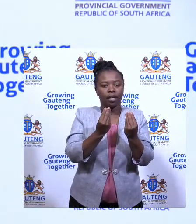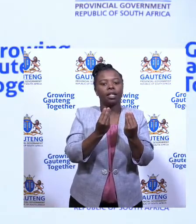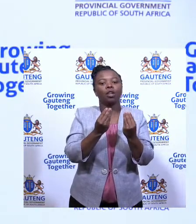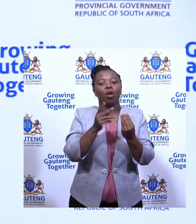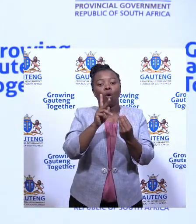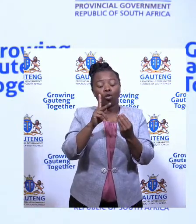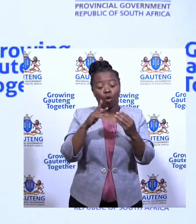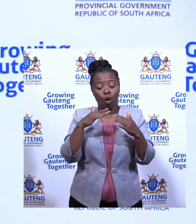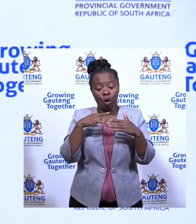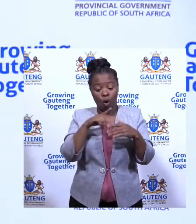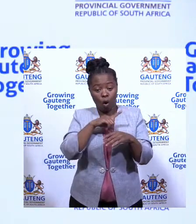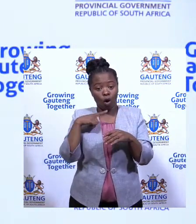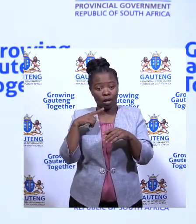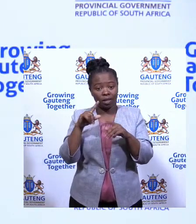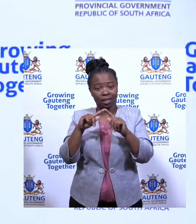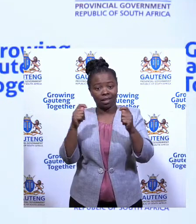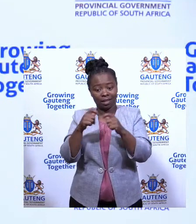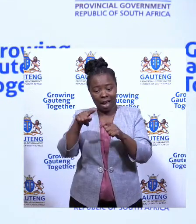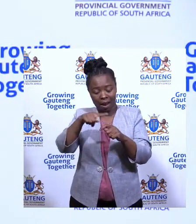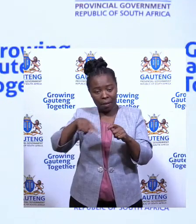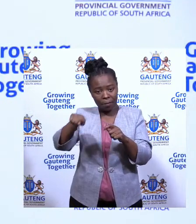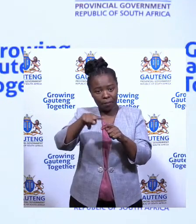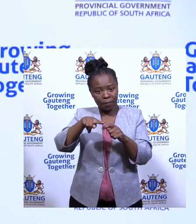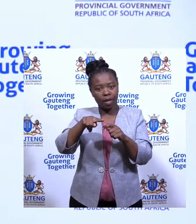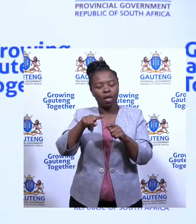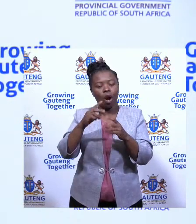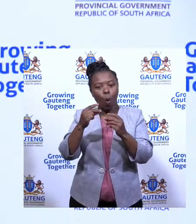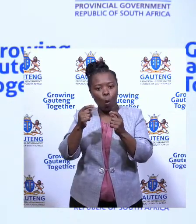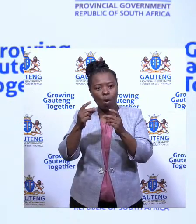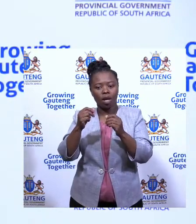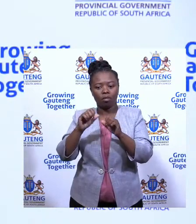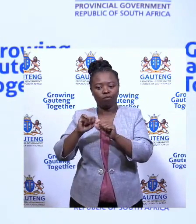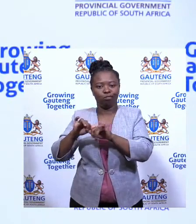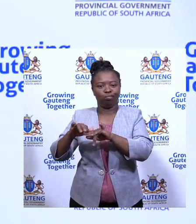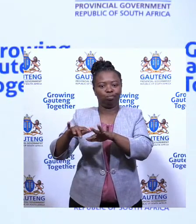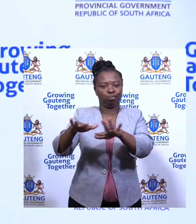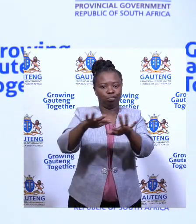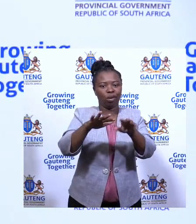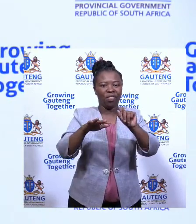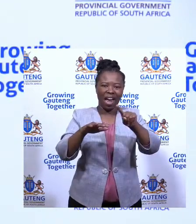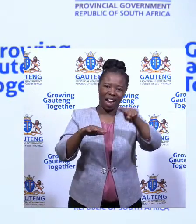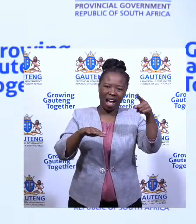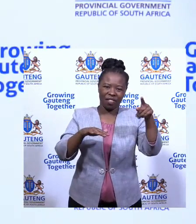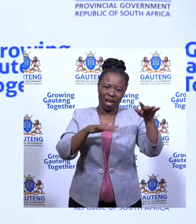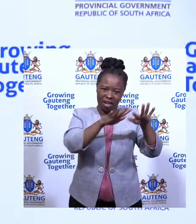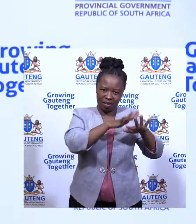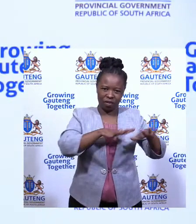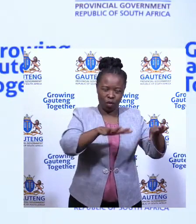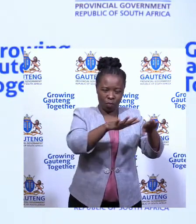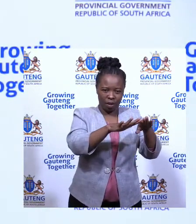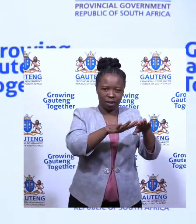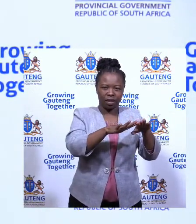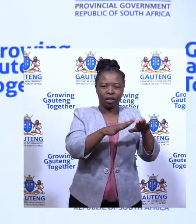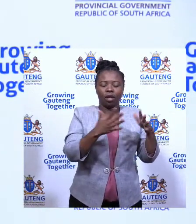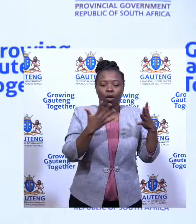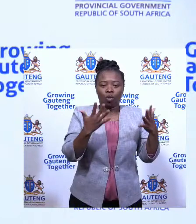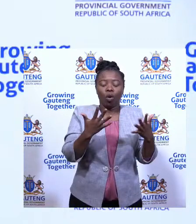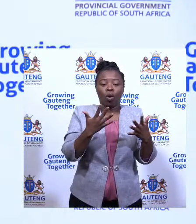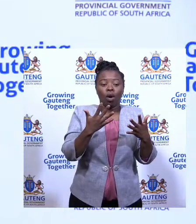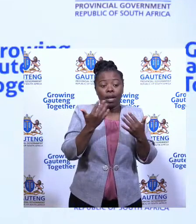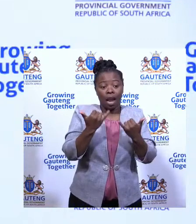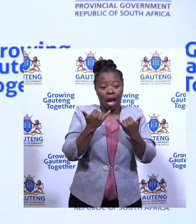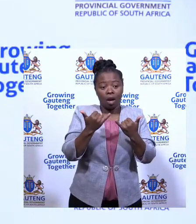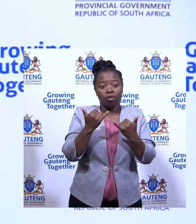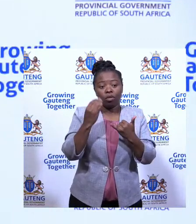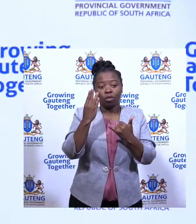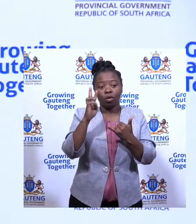care facilities is likely to spread a lot quicker than in many other environments as well. So certainly, and I think this is a lot of what Bruce was